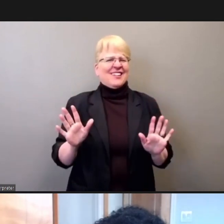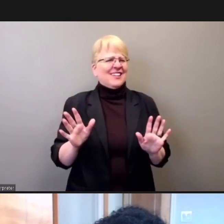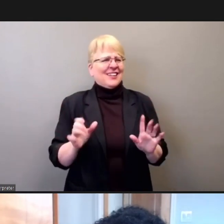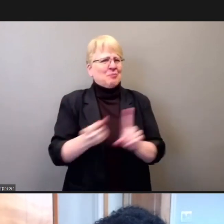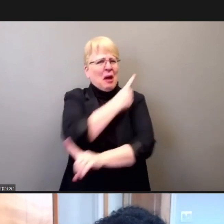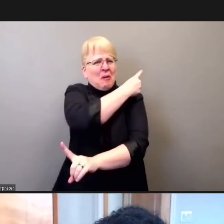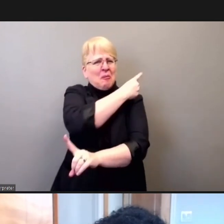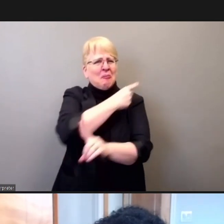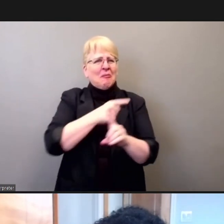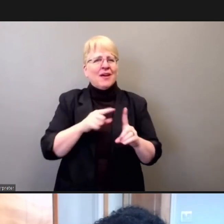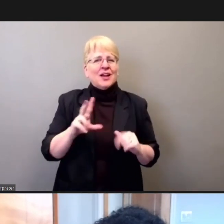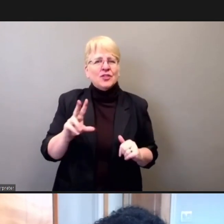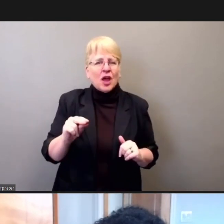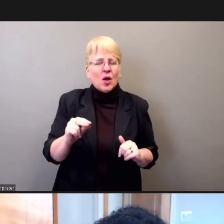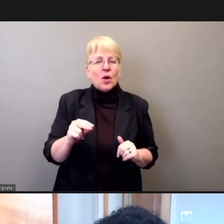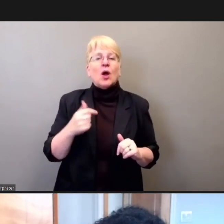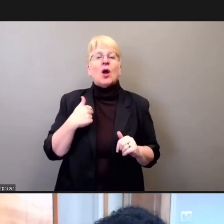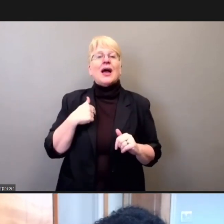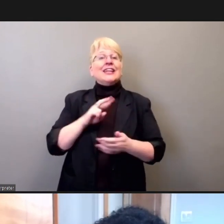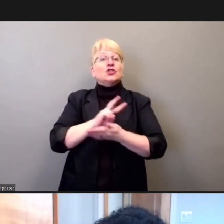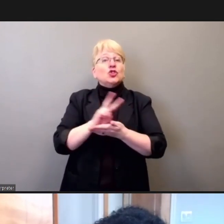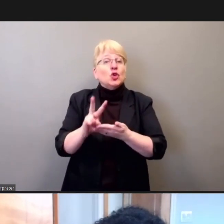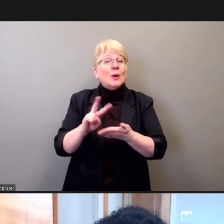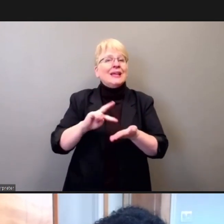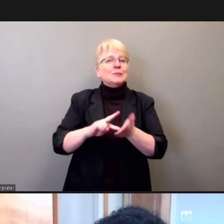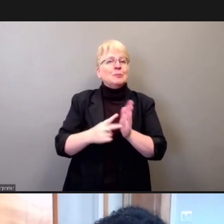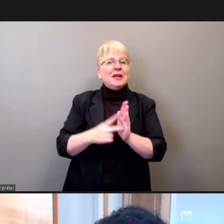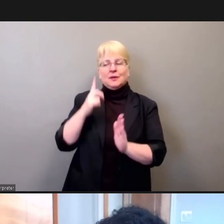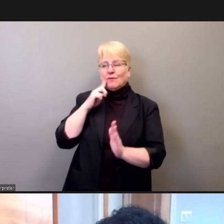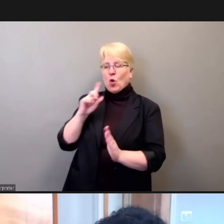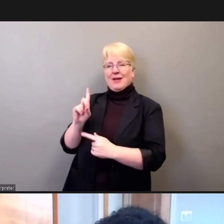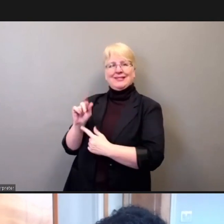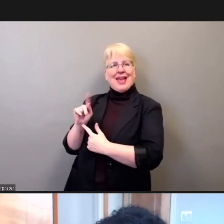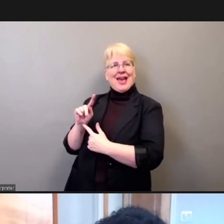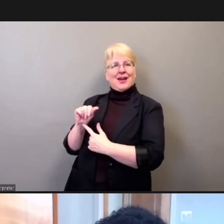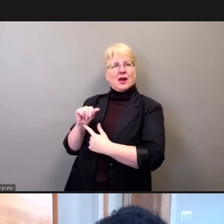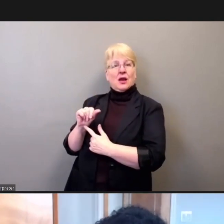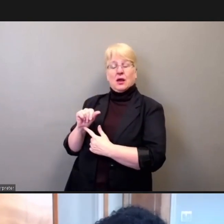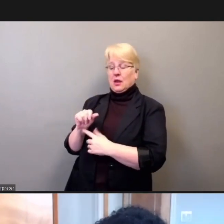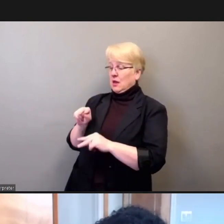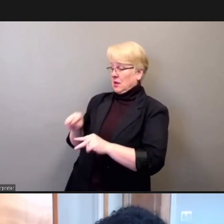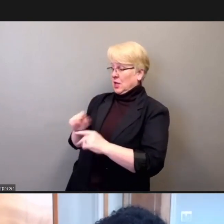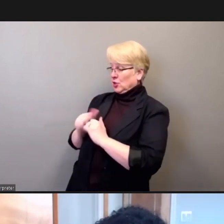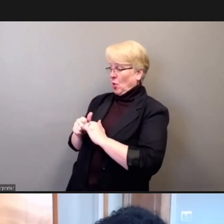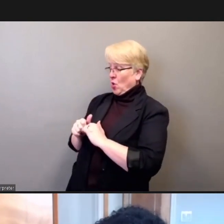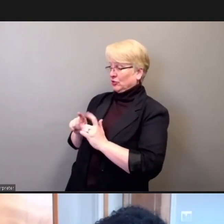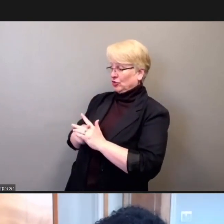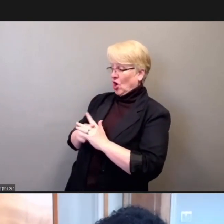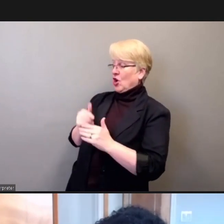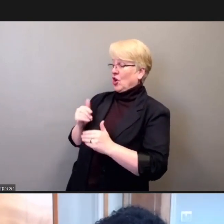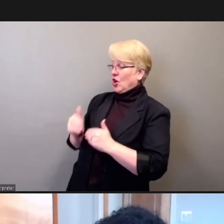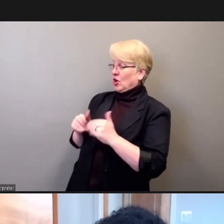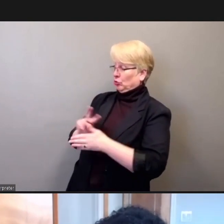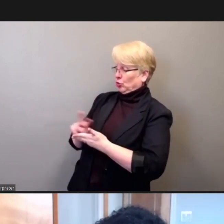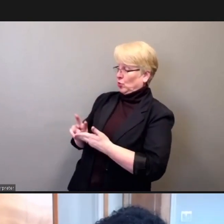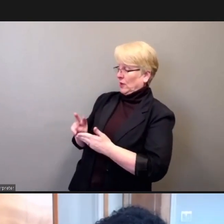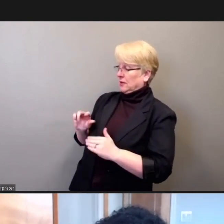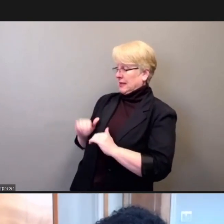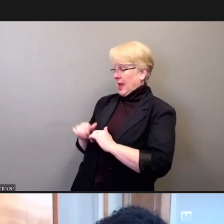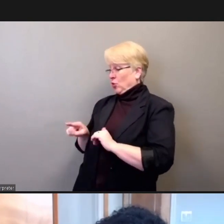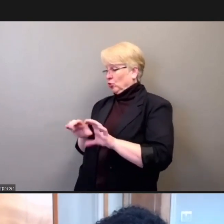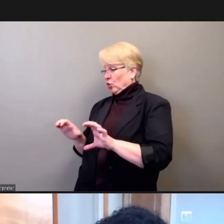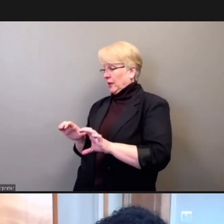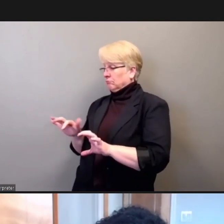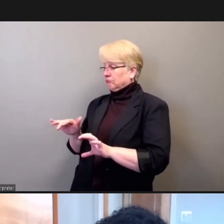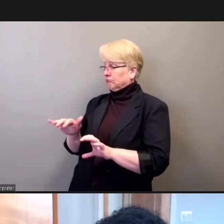do the data in these sort of 2 weeks. That's how we know that we're moving safely in the right direction. And again, I've reiterated this several times. It's